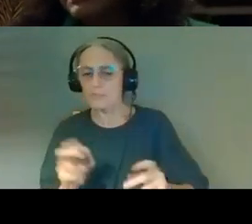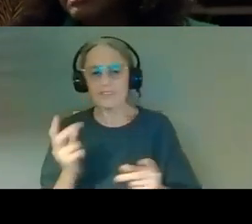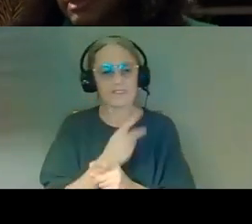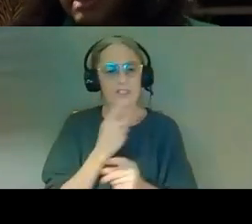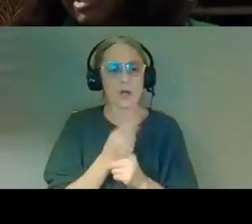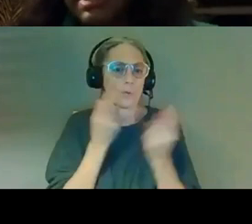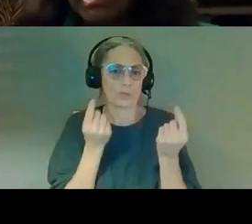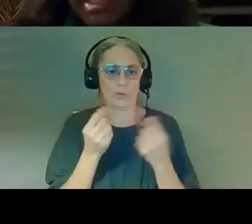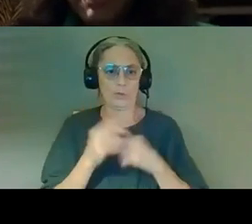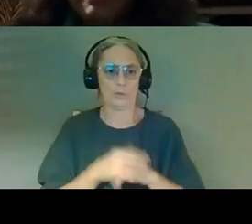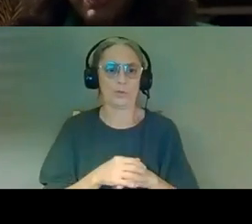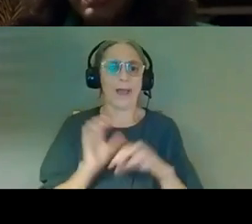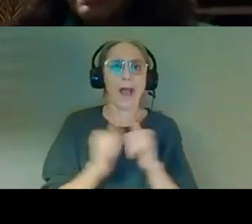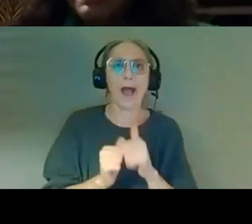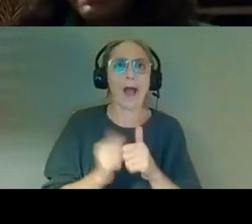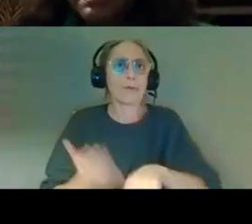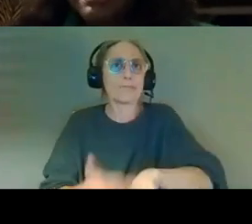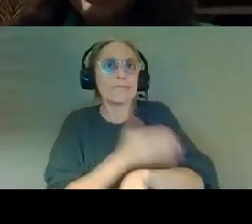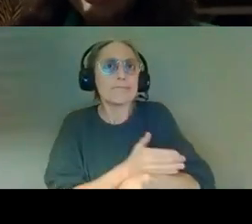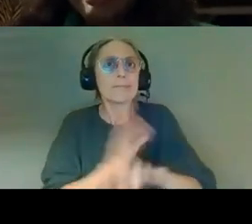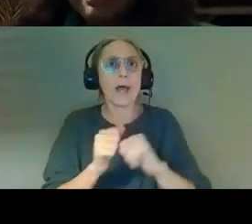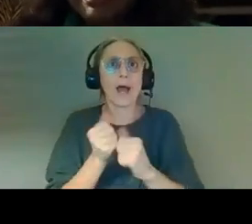do to make things happen for you.